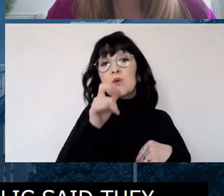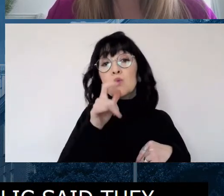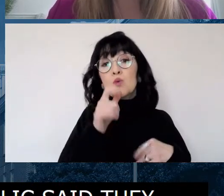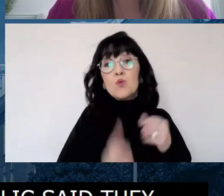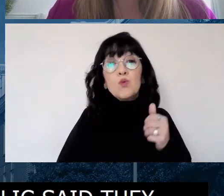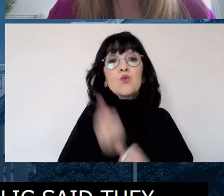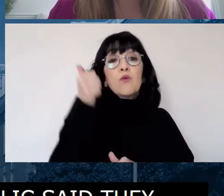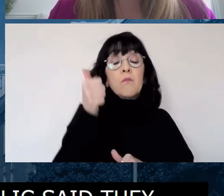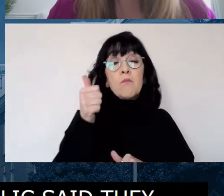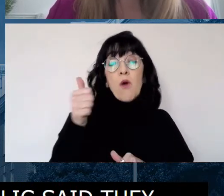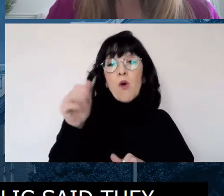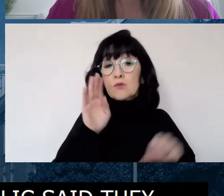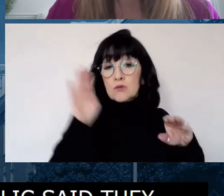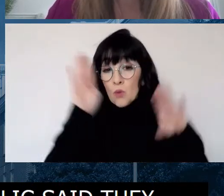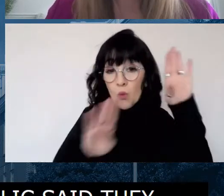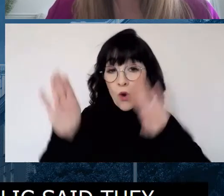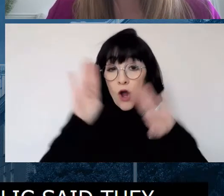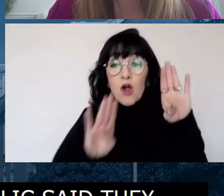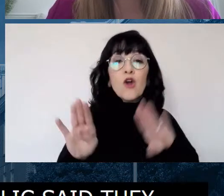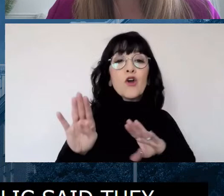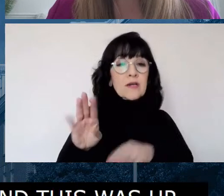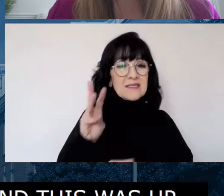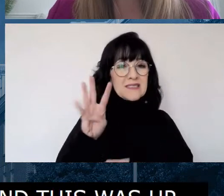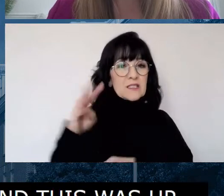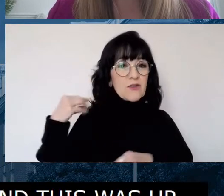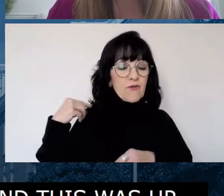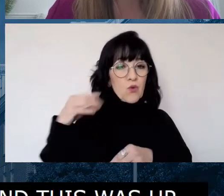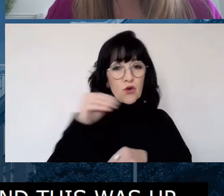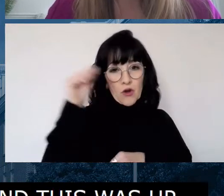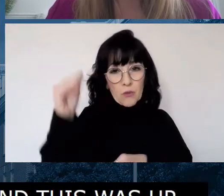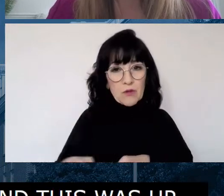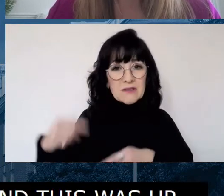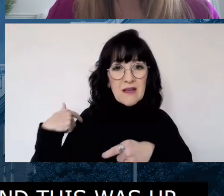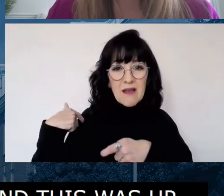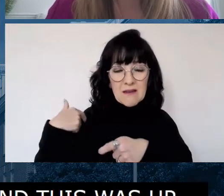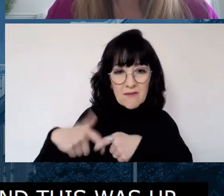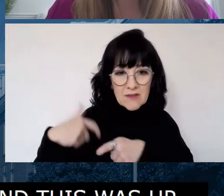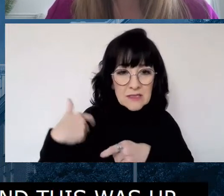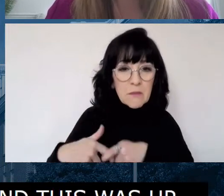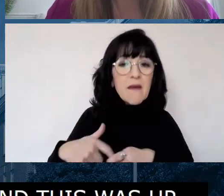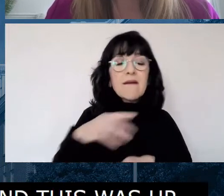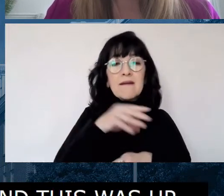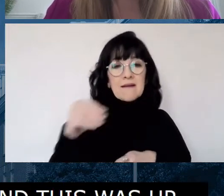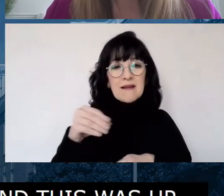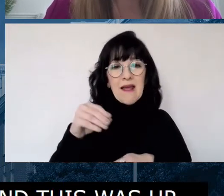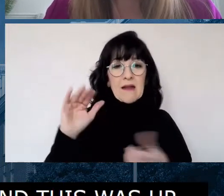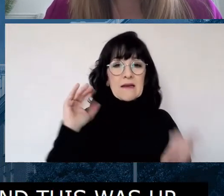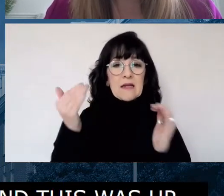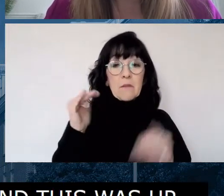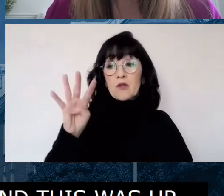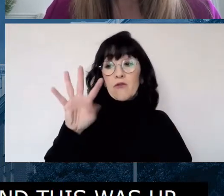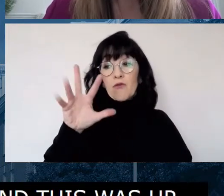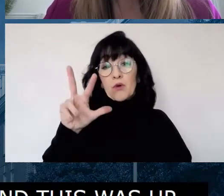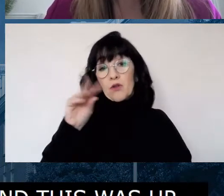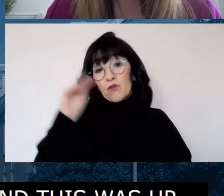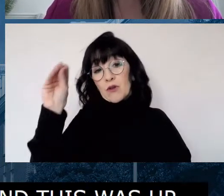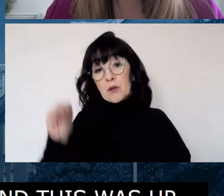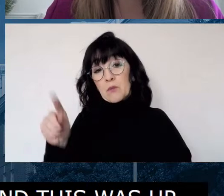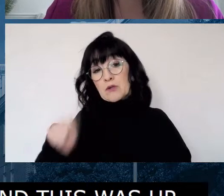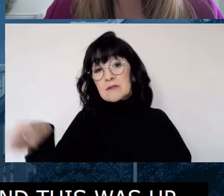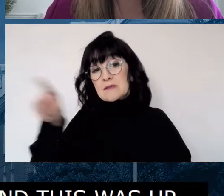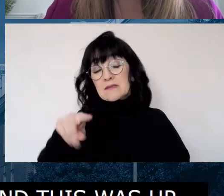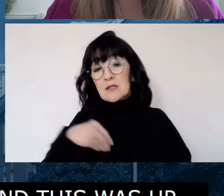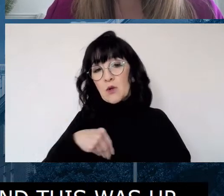and 64% of Black individuals said they were concerned compared to 43% of